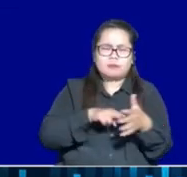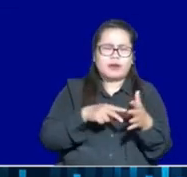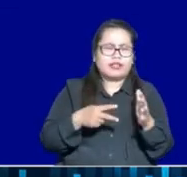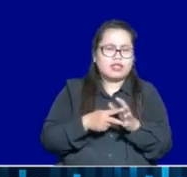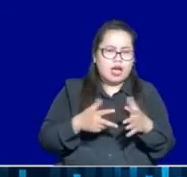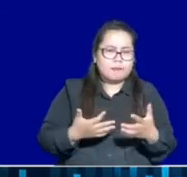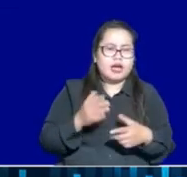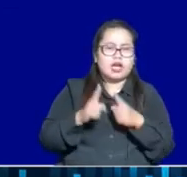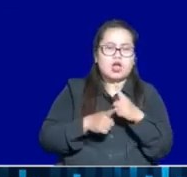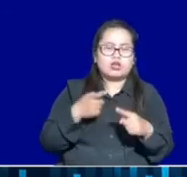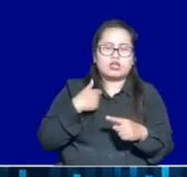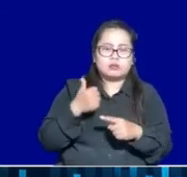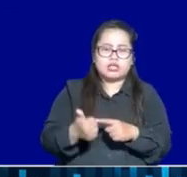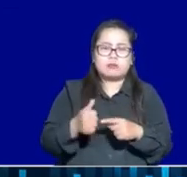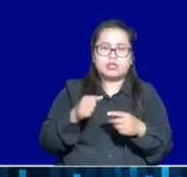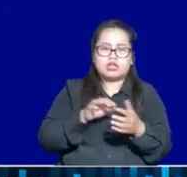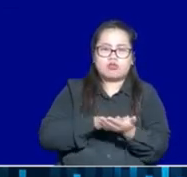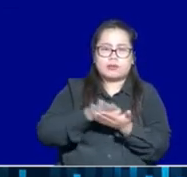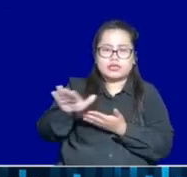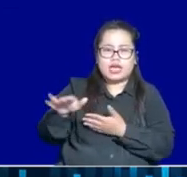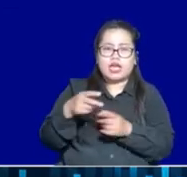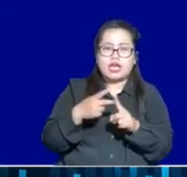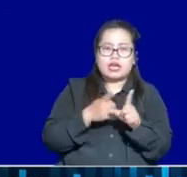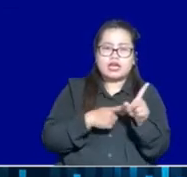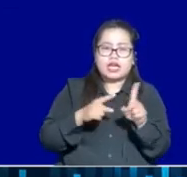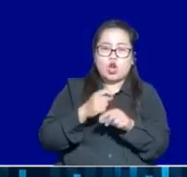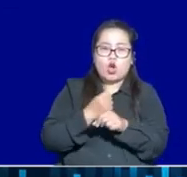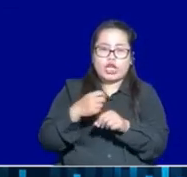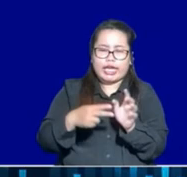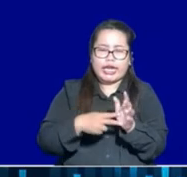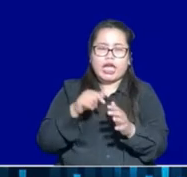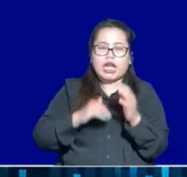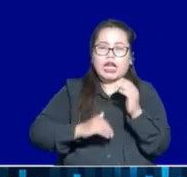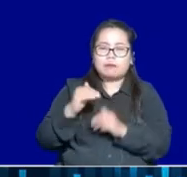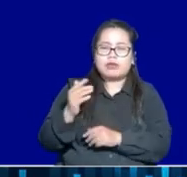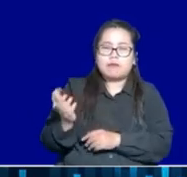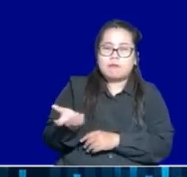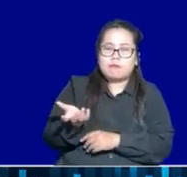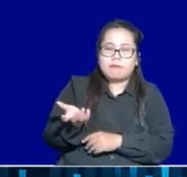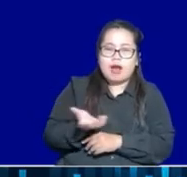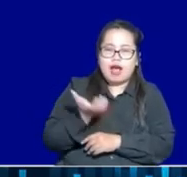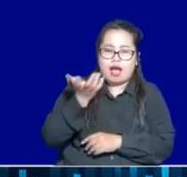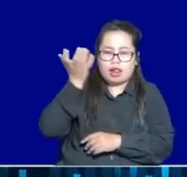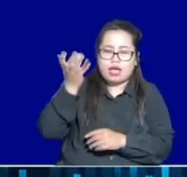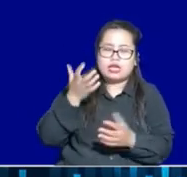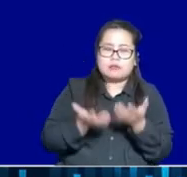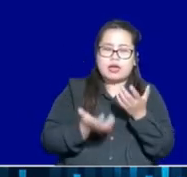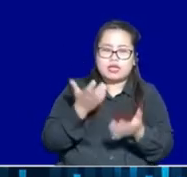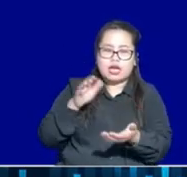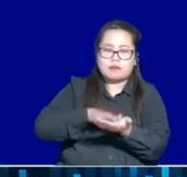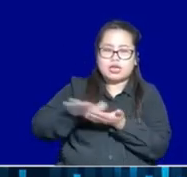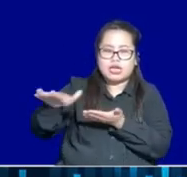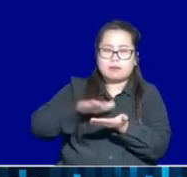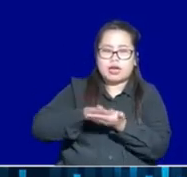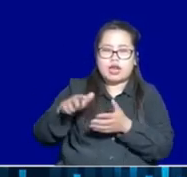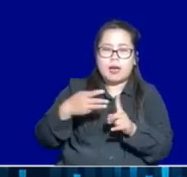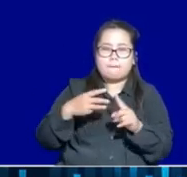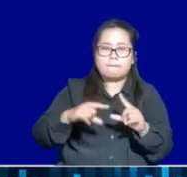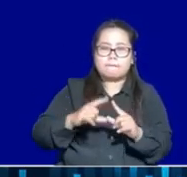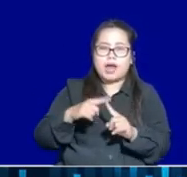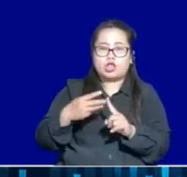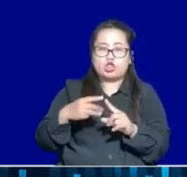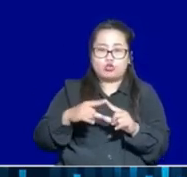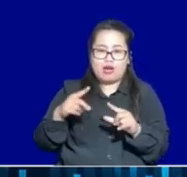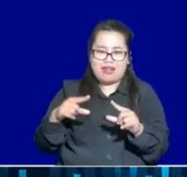costlier than moving coal or oil. It's a little bit like, cost of move. It's worse than moving LNG,